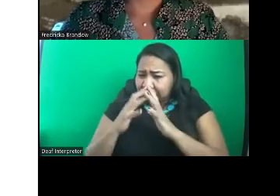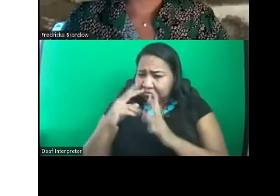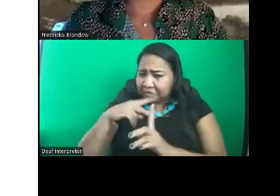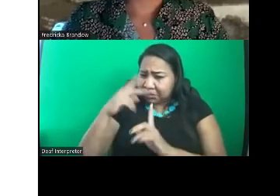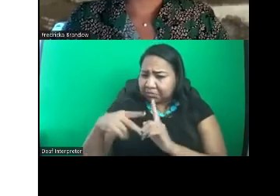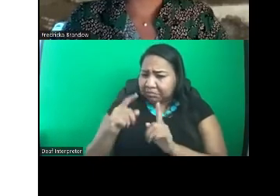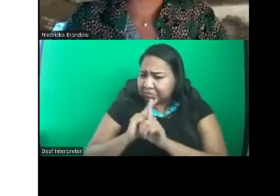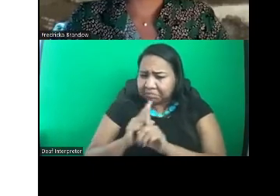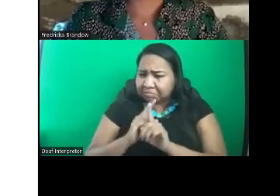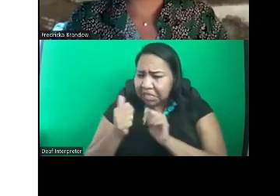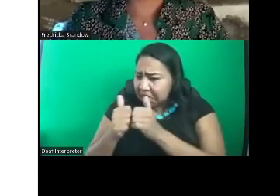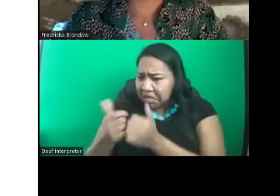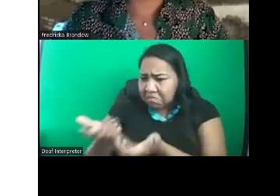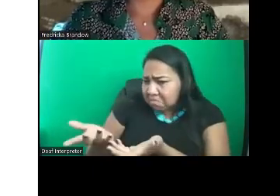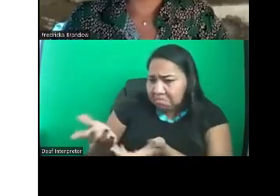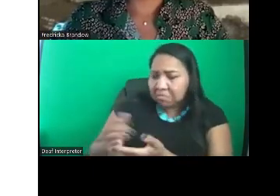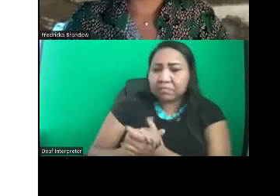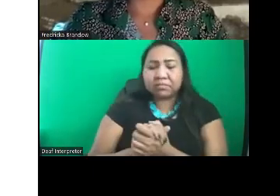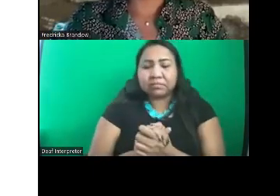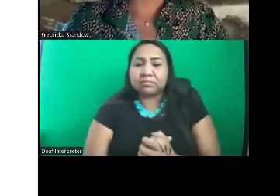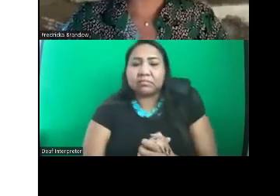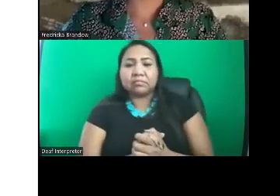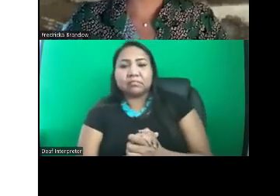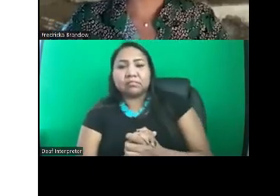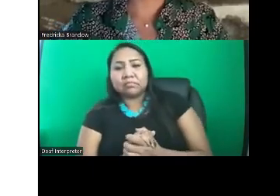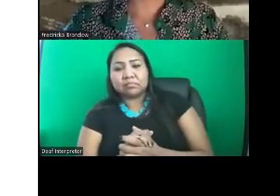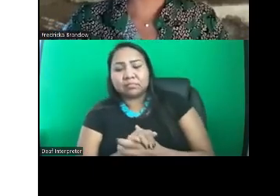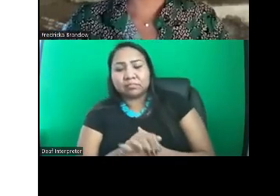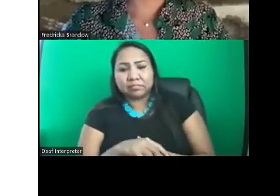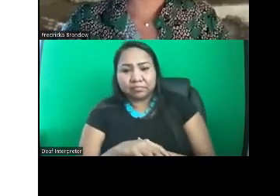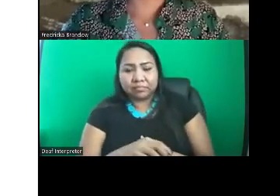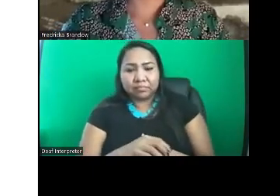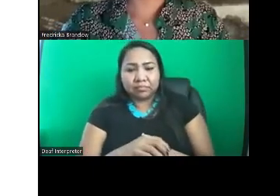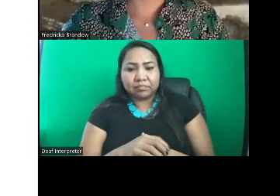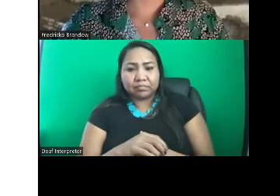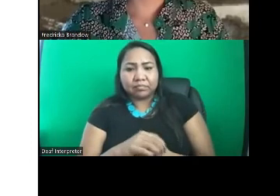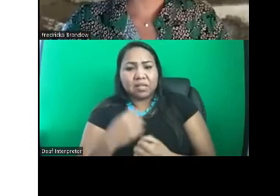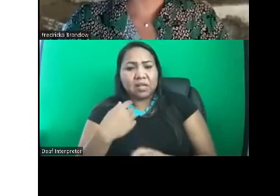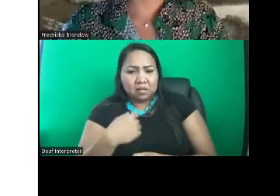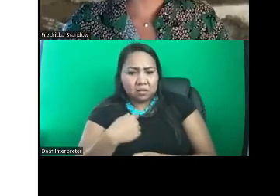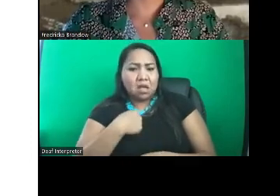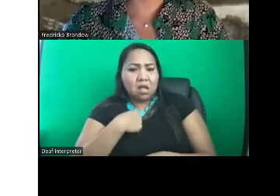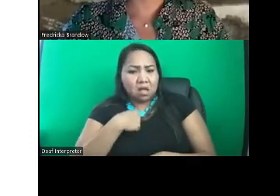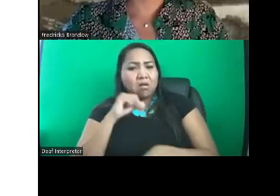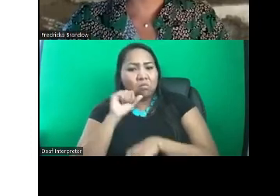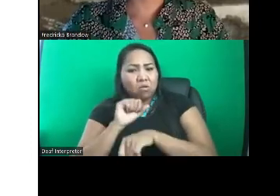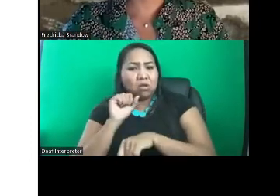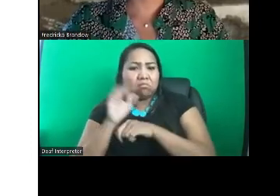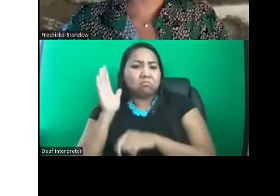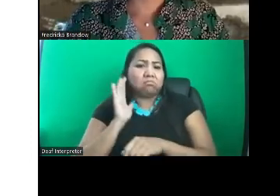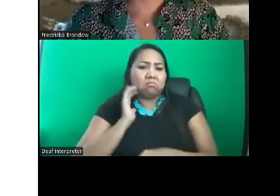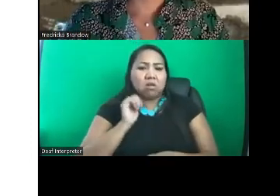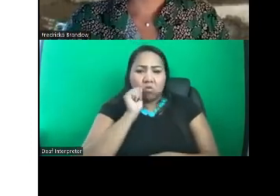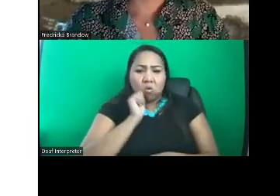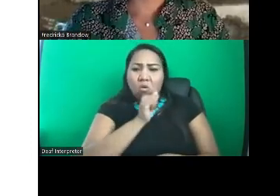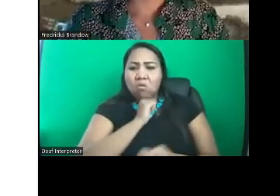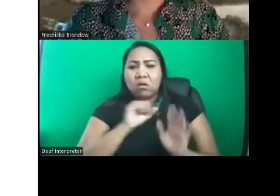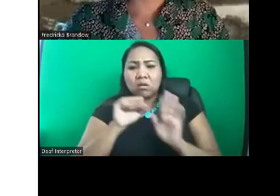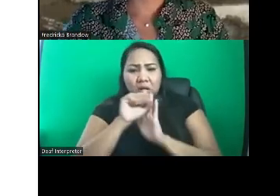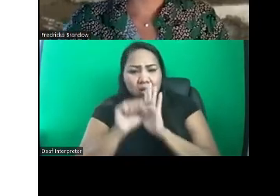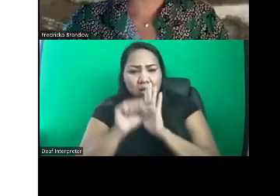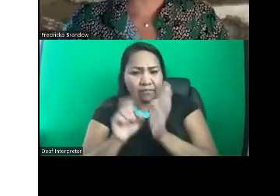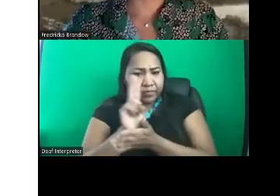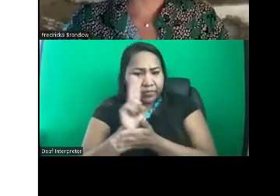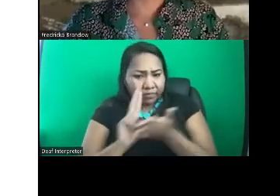I did work at Arizona State University for several years as a mentor for nursing